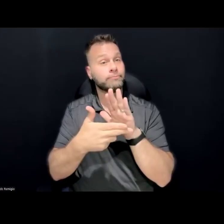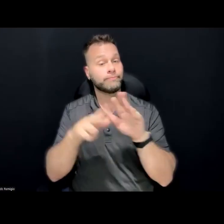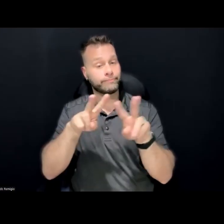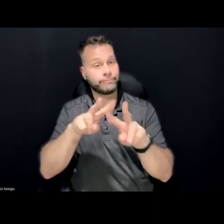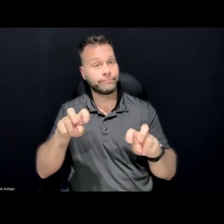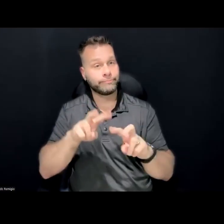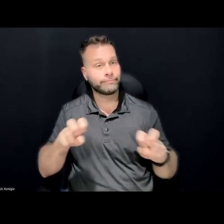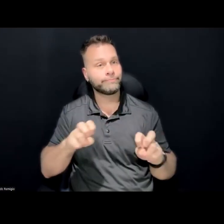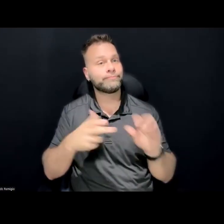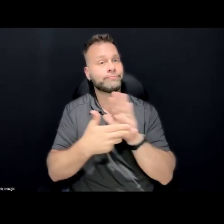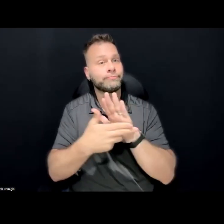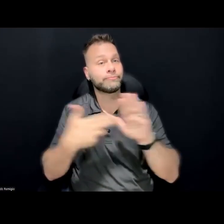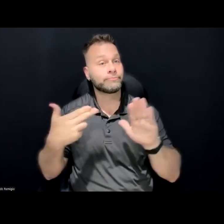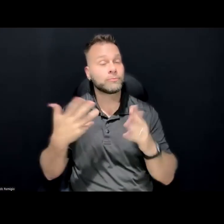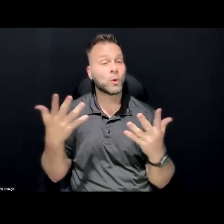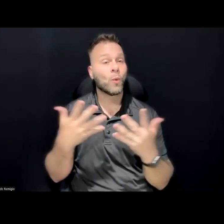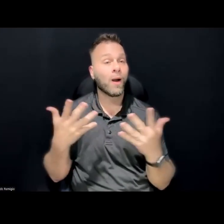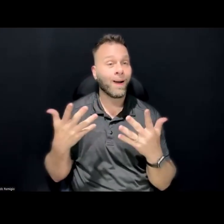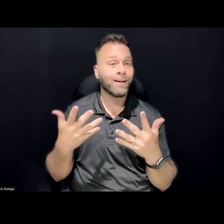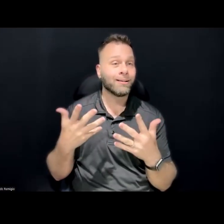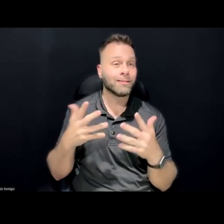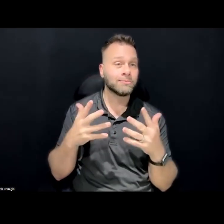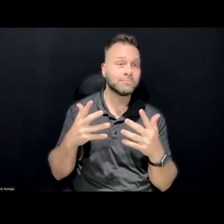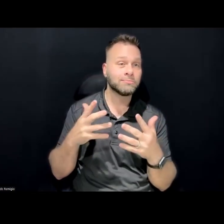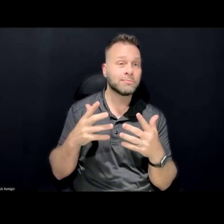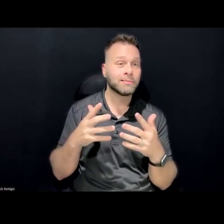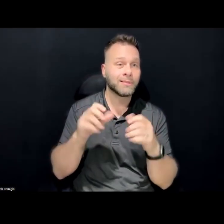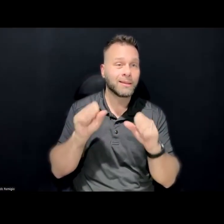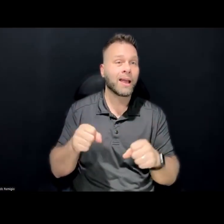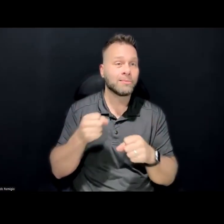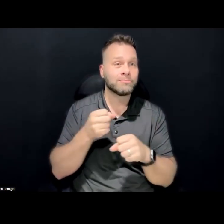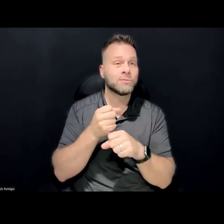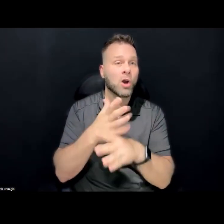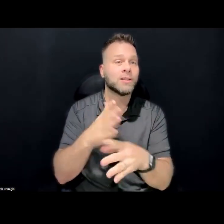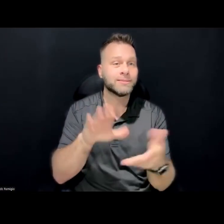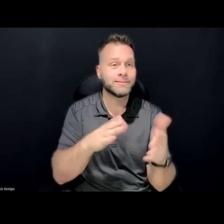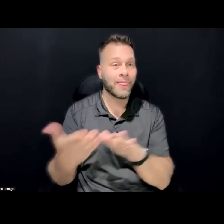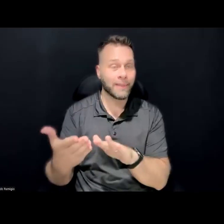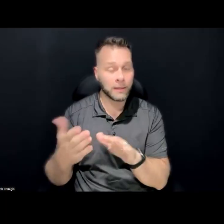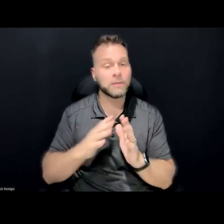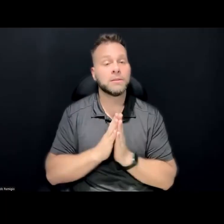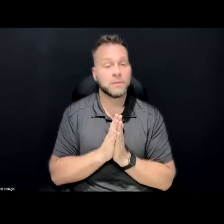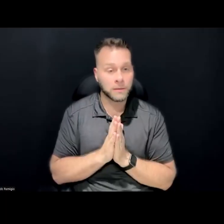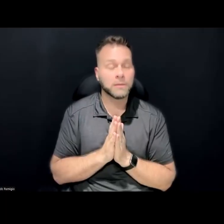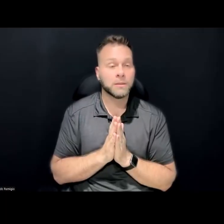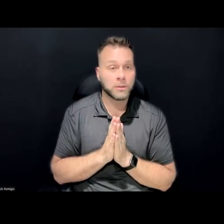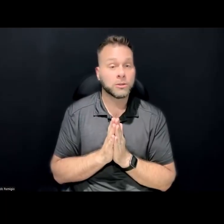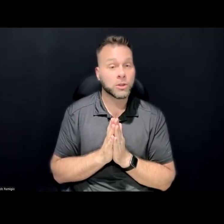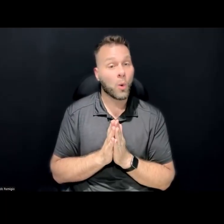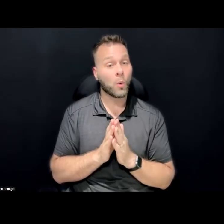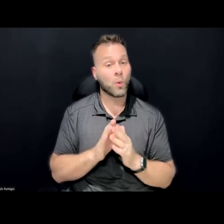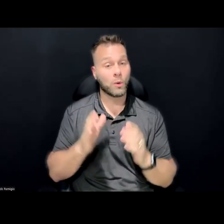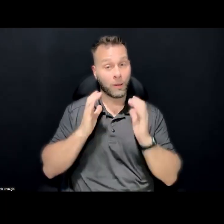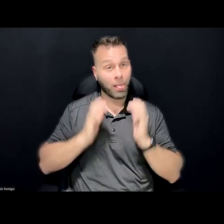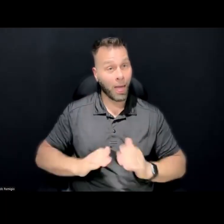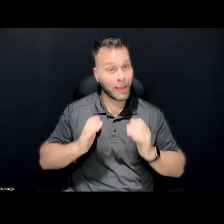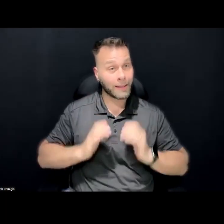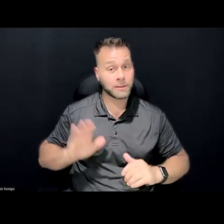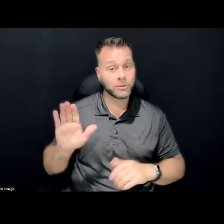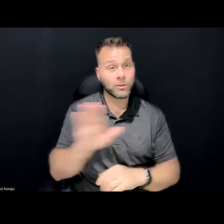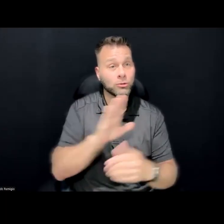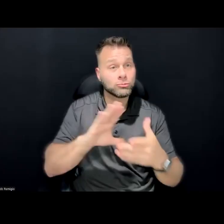insurance. And so we utilize some of those stories from our clients as we're